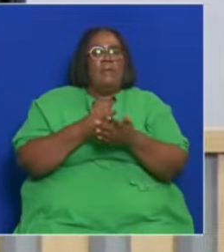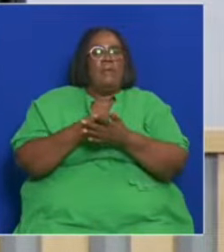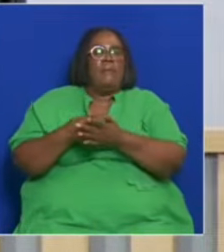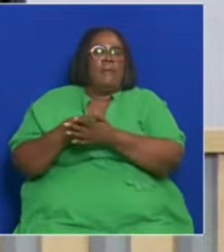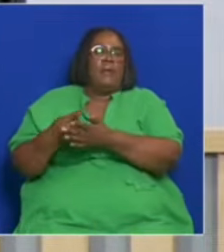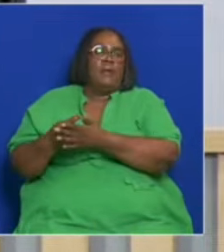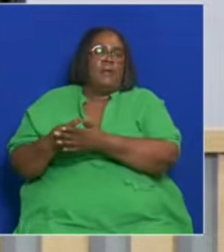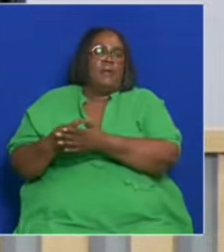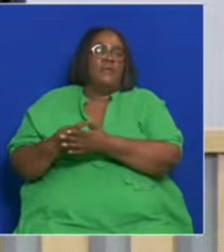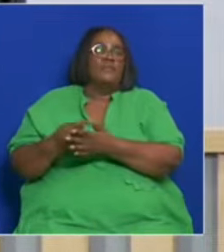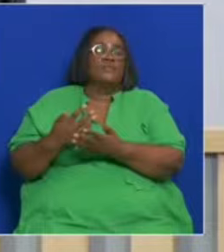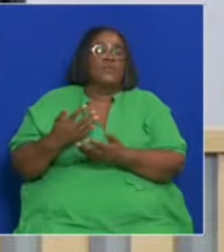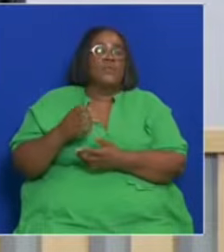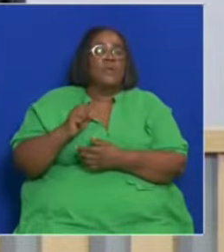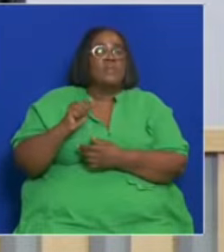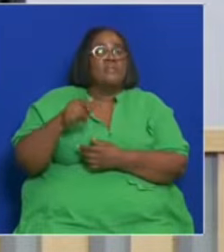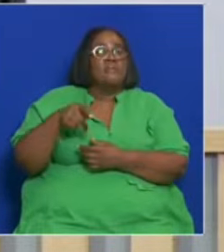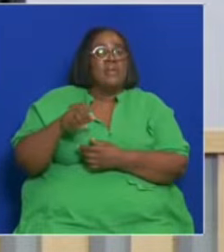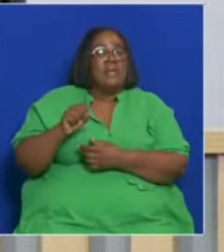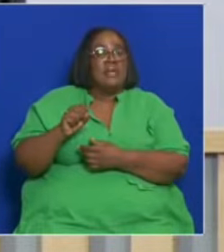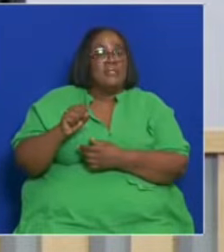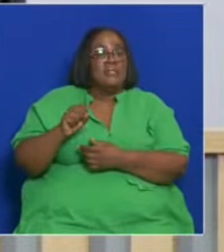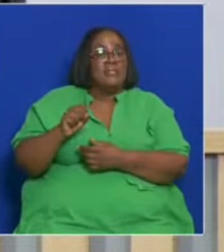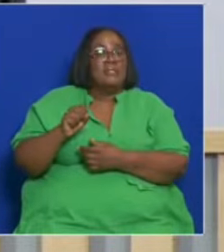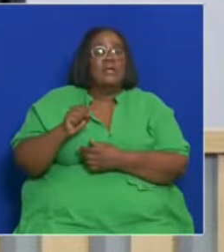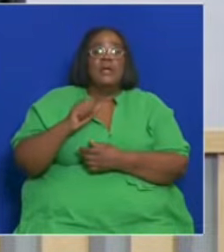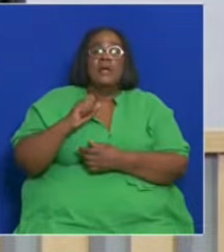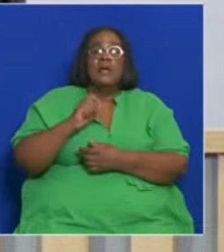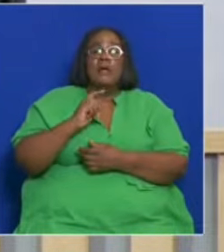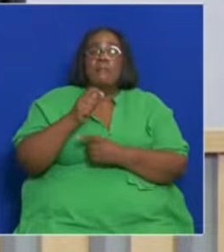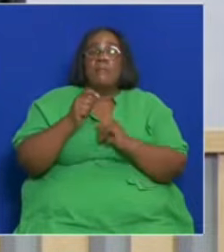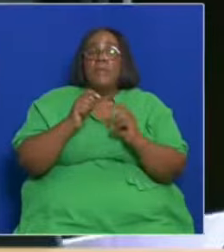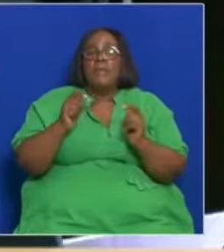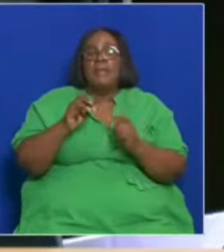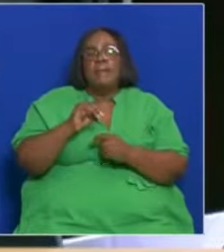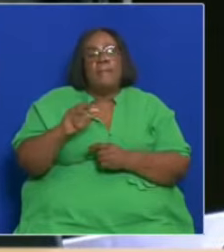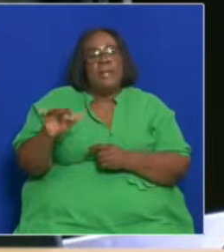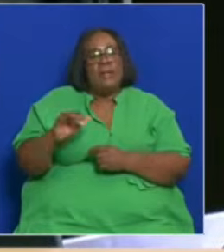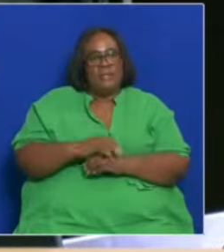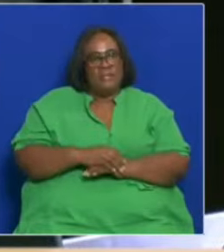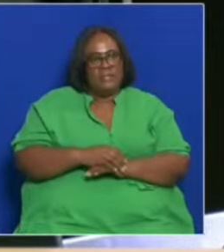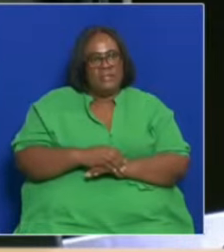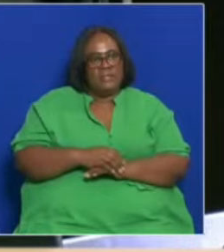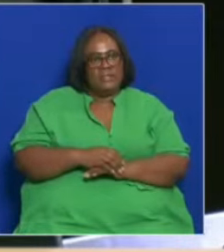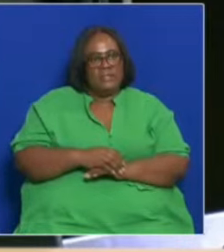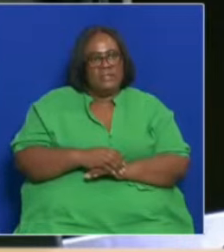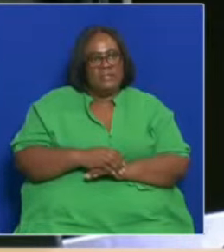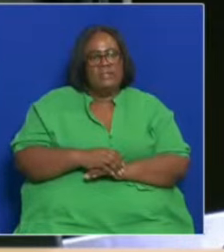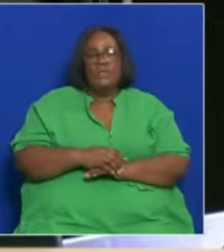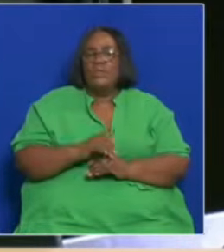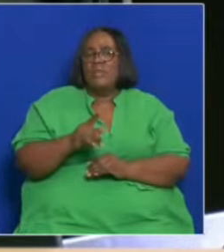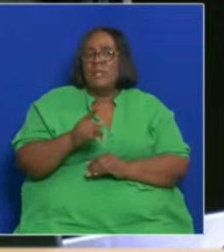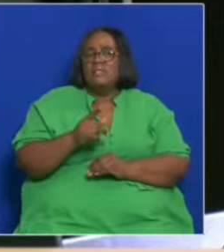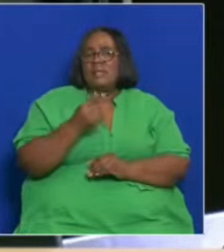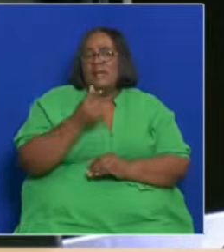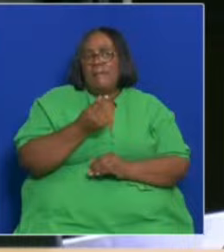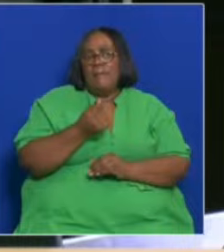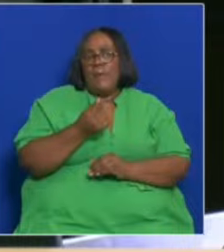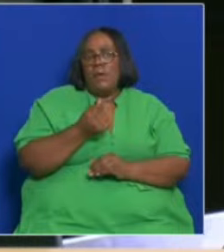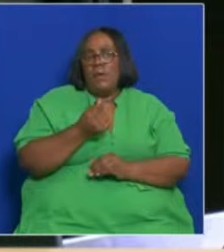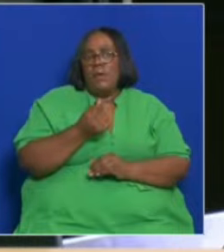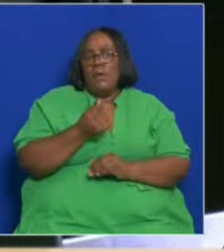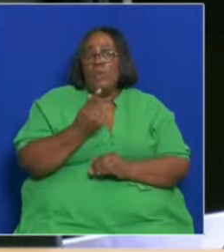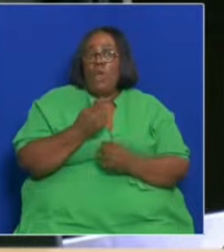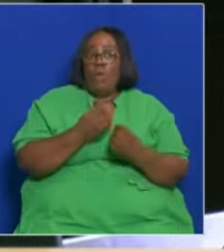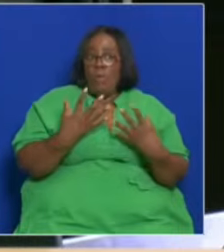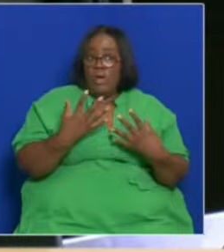SAPS millions. So it's not the amount that would